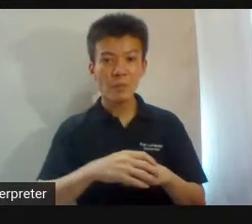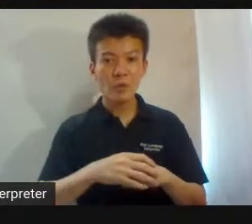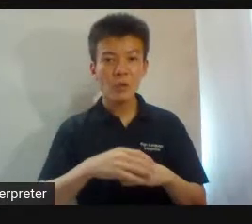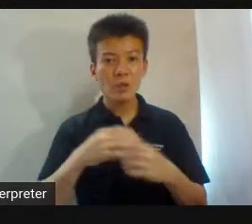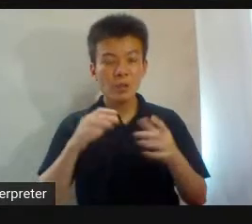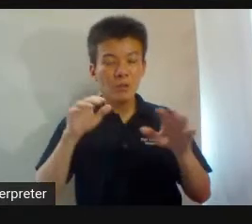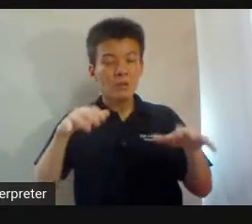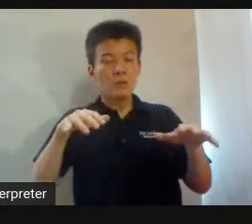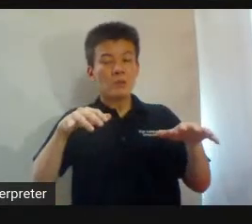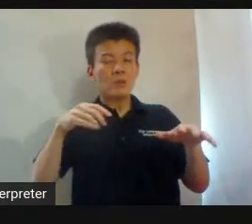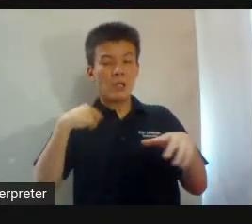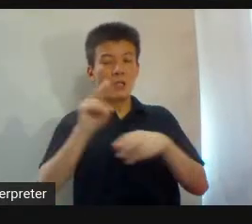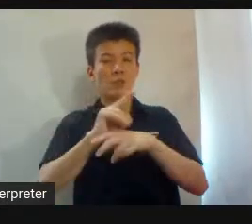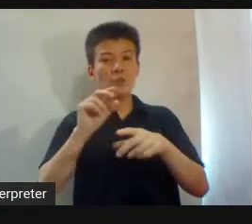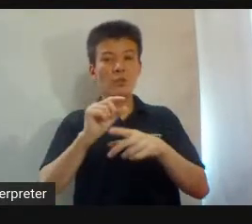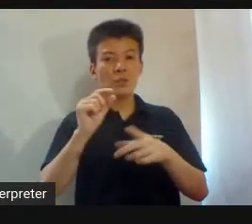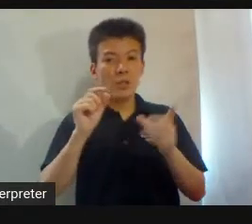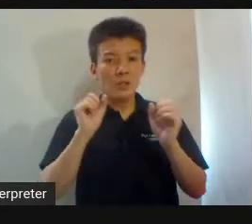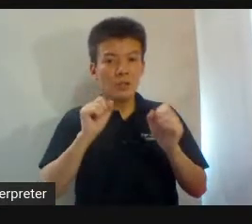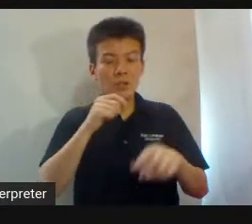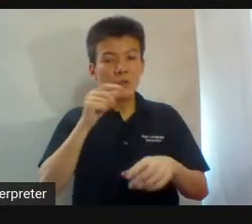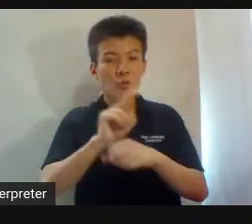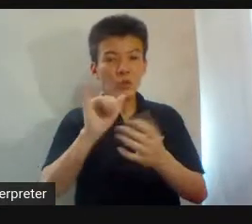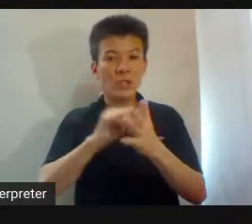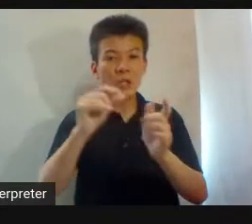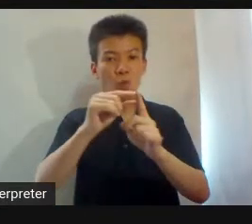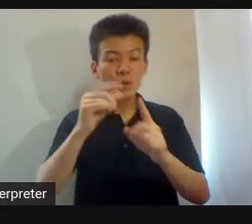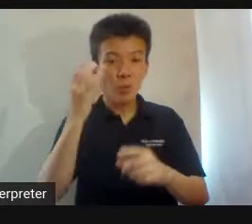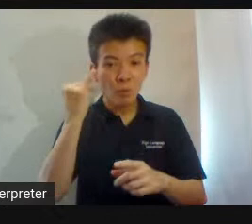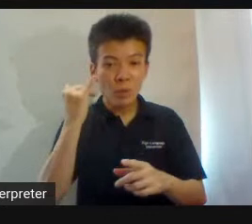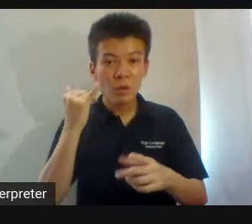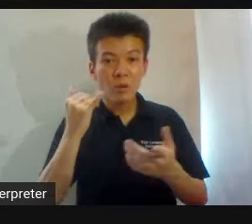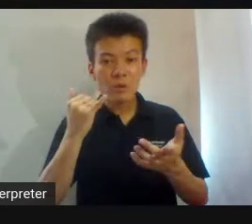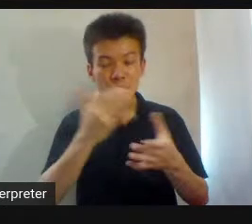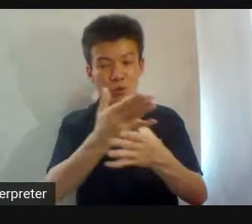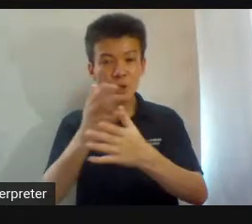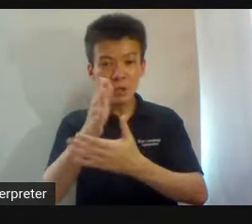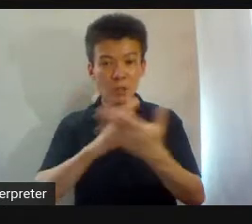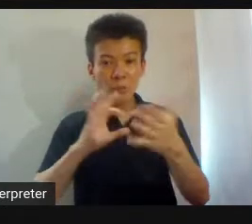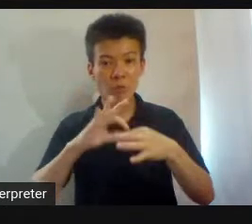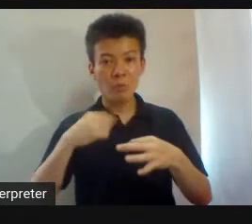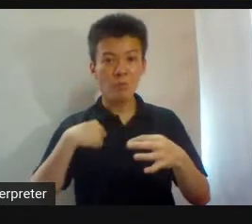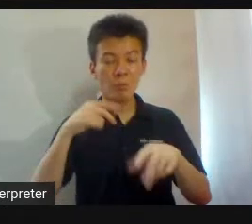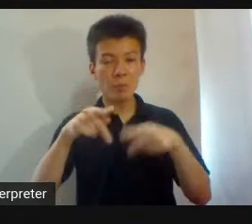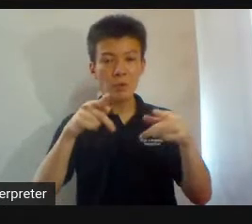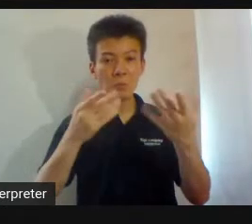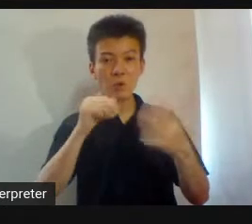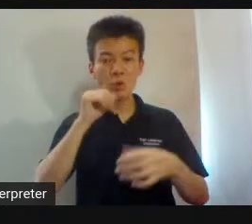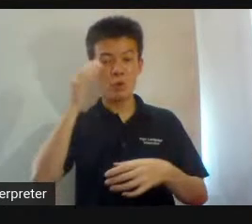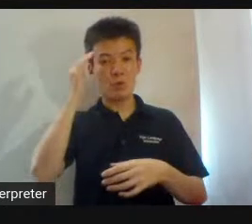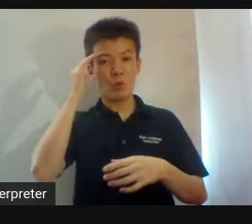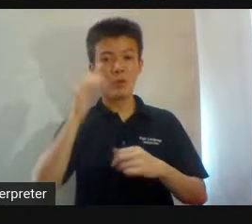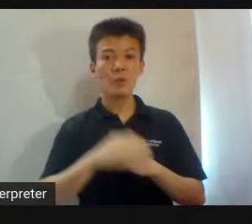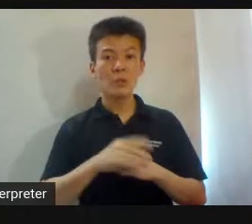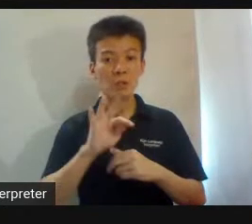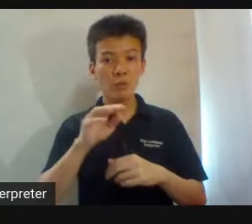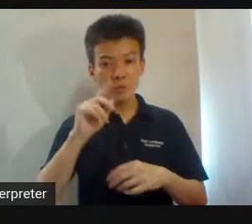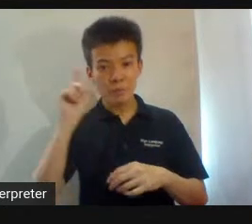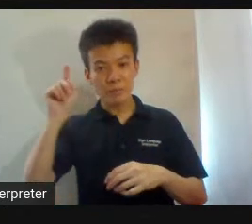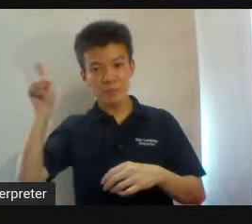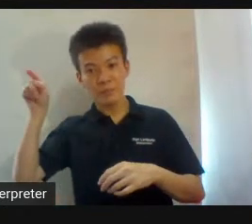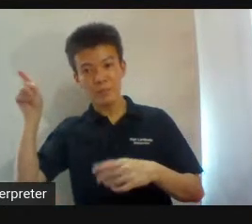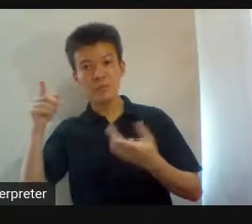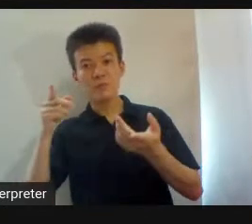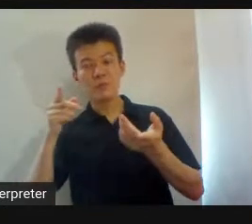shudder when I say that word, I truly do. And because just to share some of my people might not know, but if you go back, the